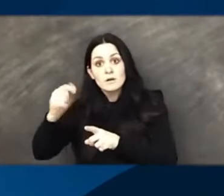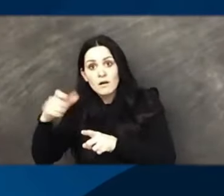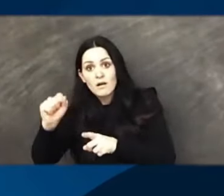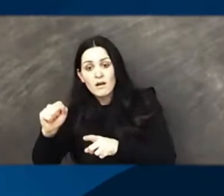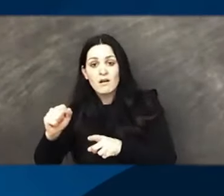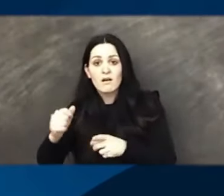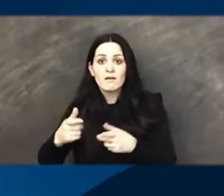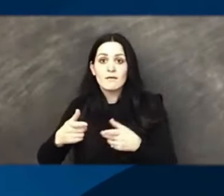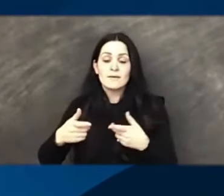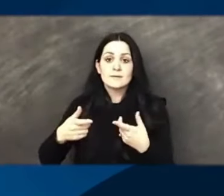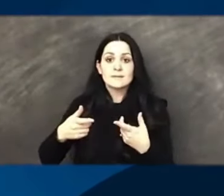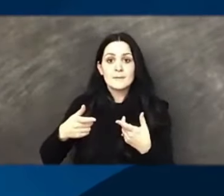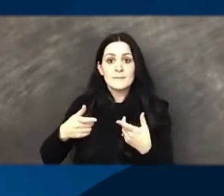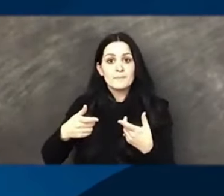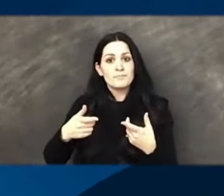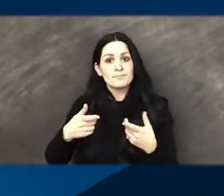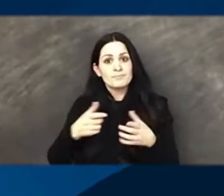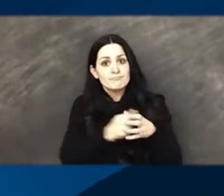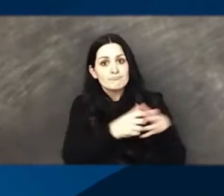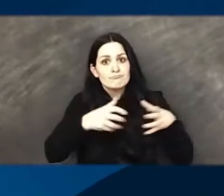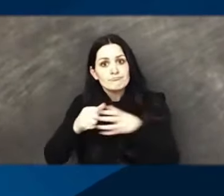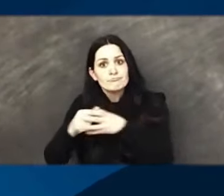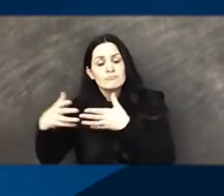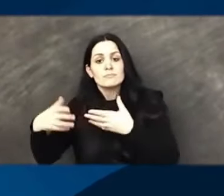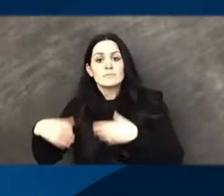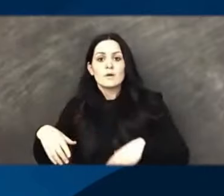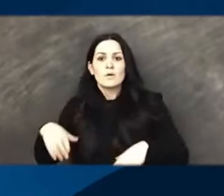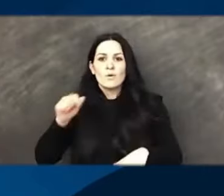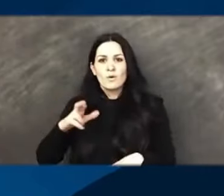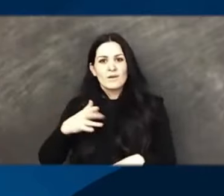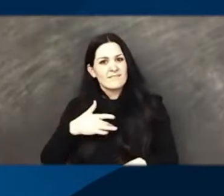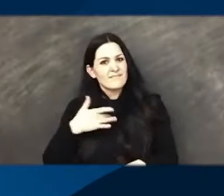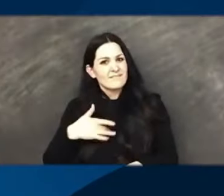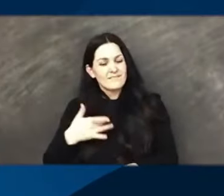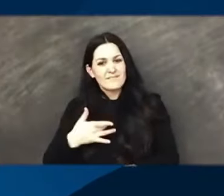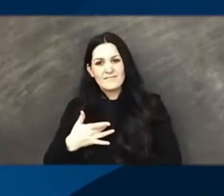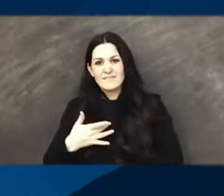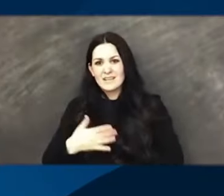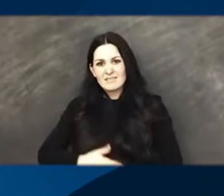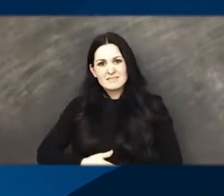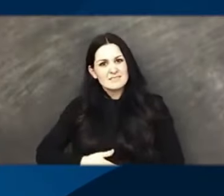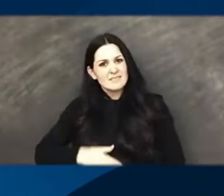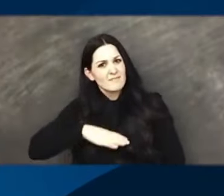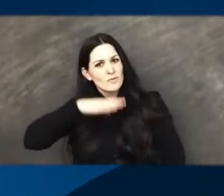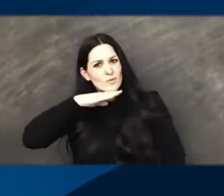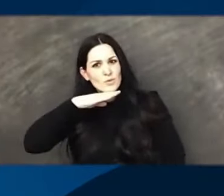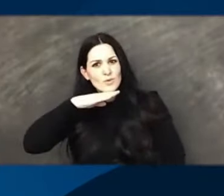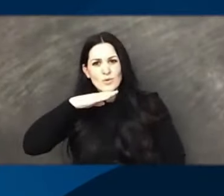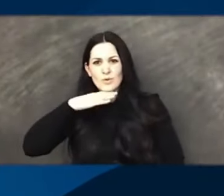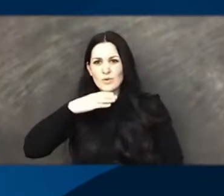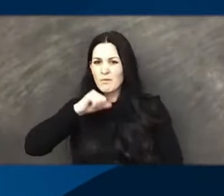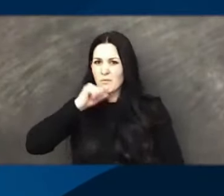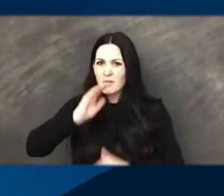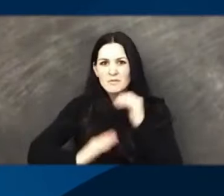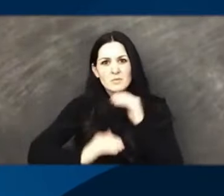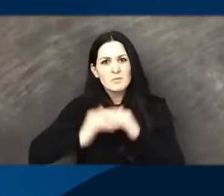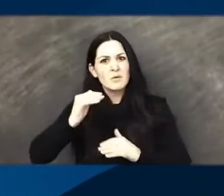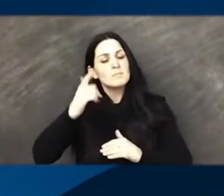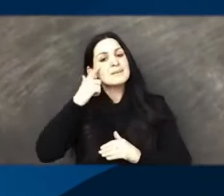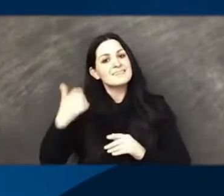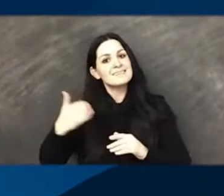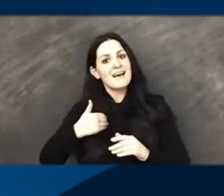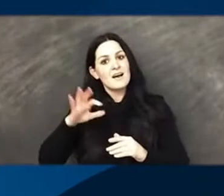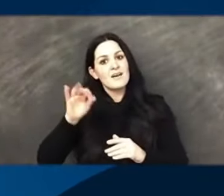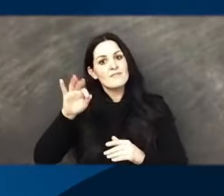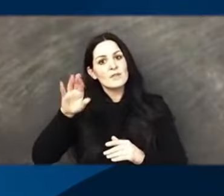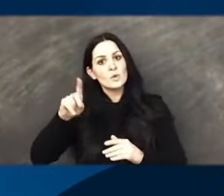they may feel this sort of uncomfortable fullness sensation in their belly if they get swelling or fluid